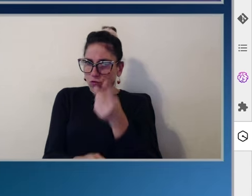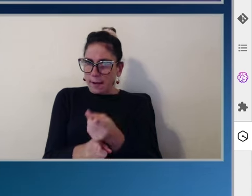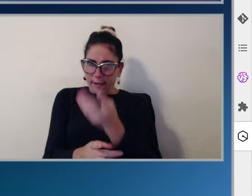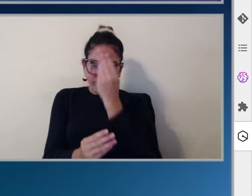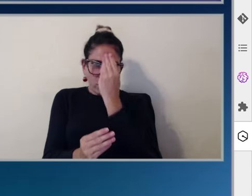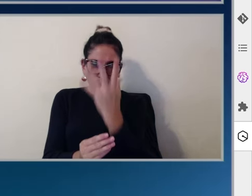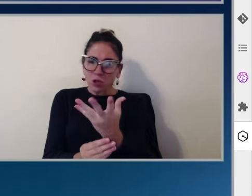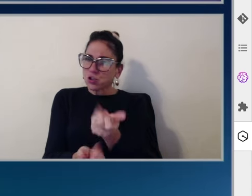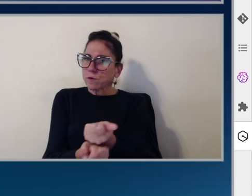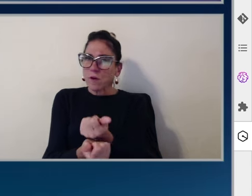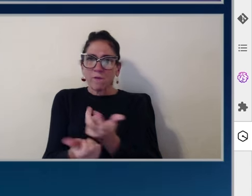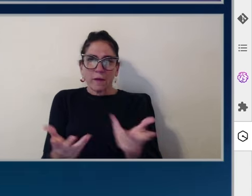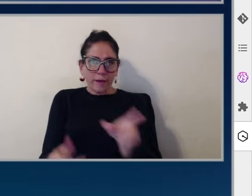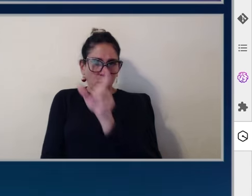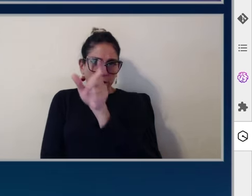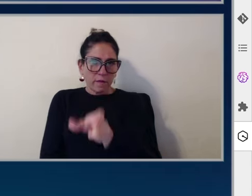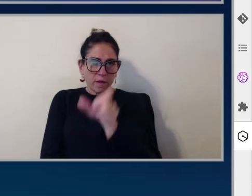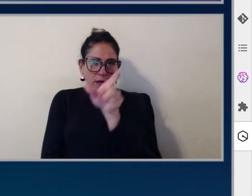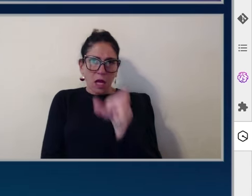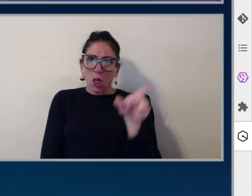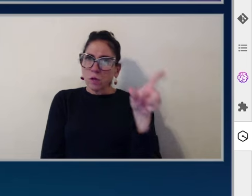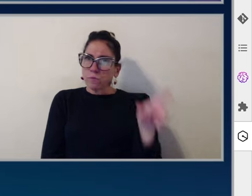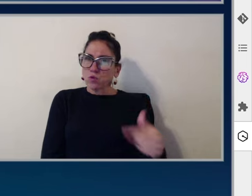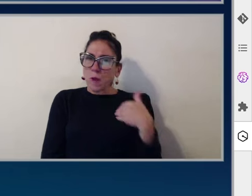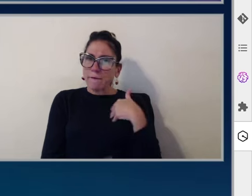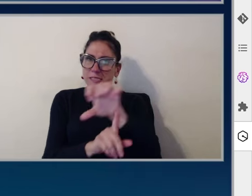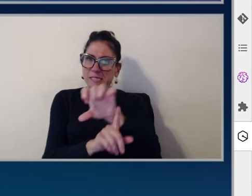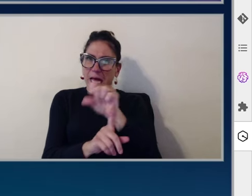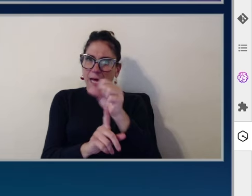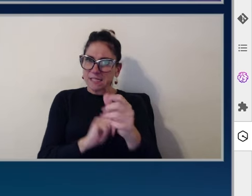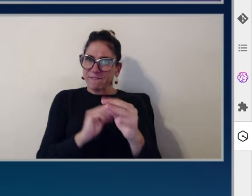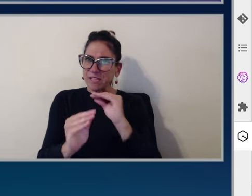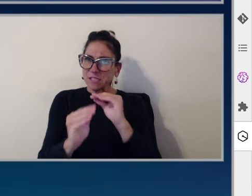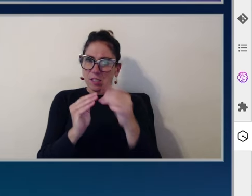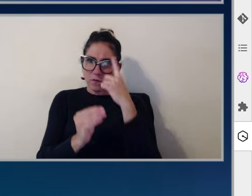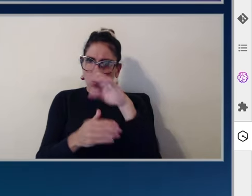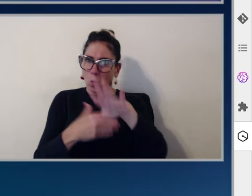different columns. Now you have statistics around all of these columns. And